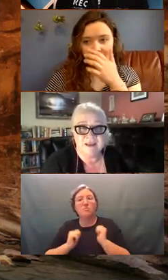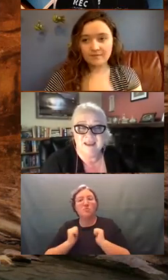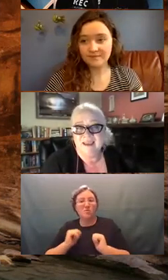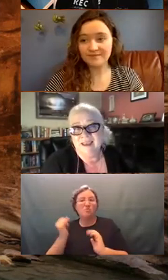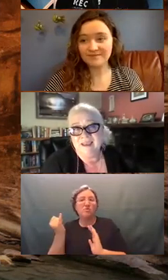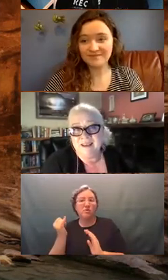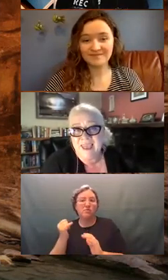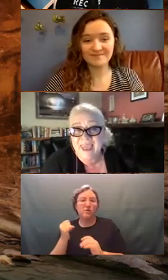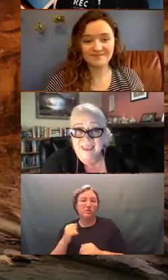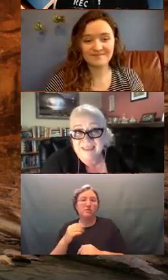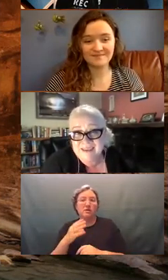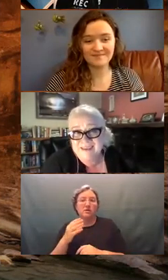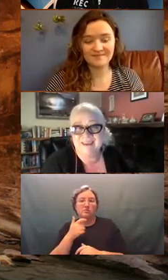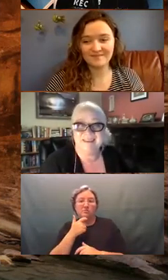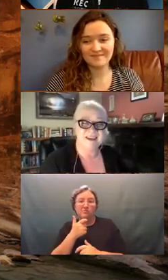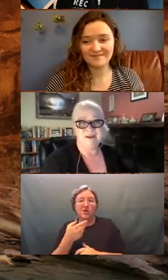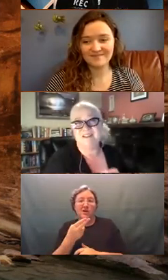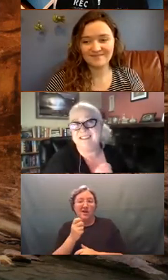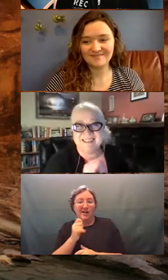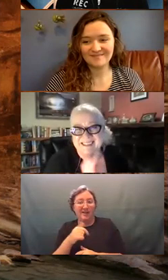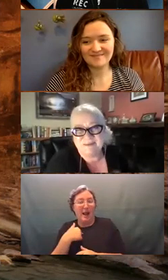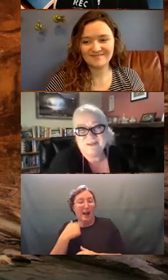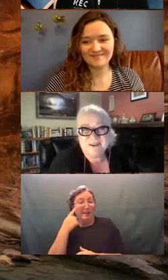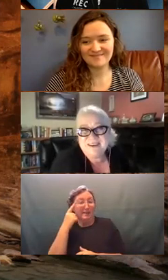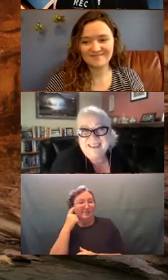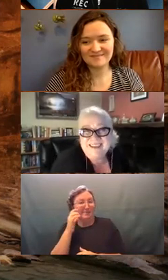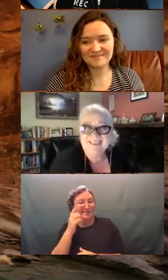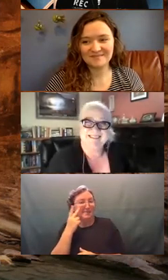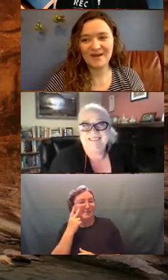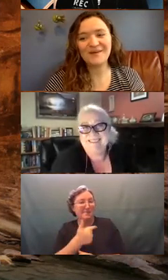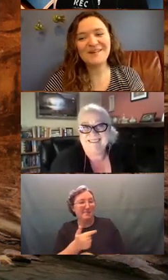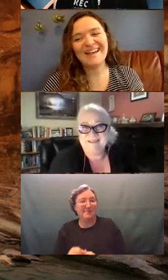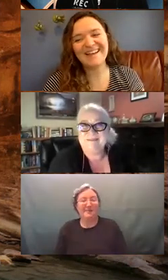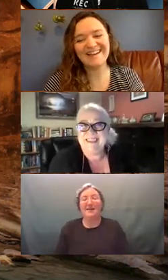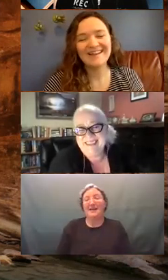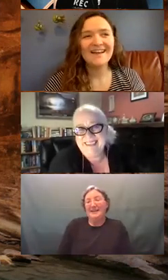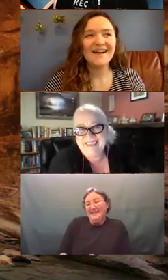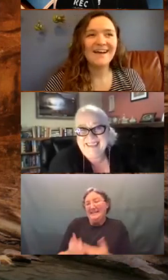arts. And Haley, I think I know what she's going to say, but we'll turn it over to Haley. Oh.